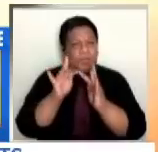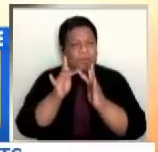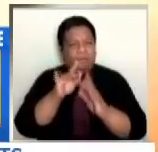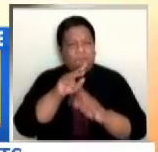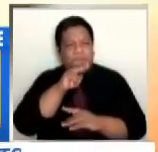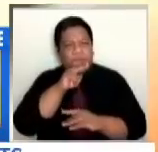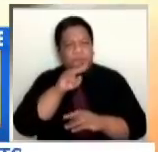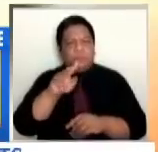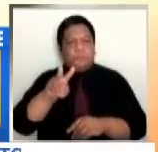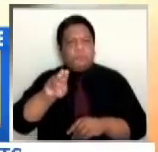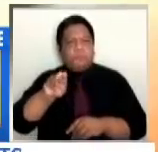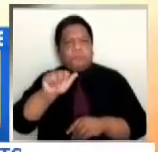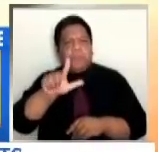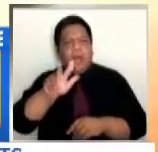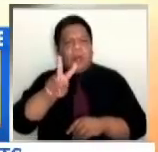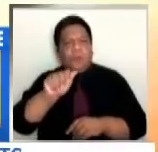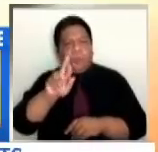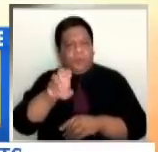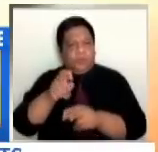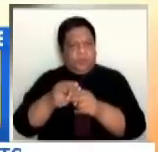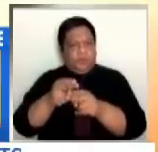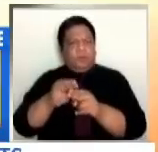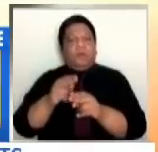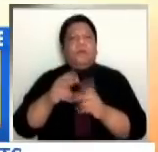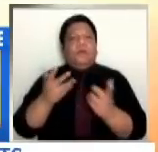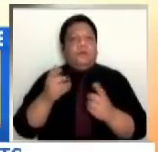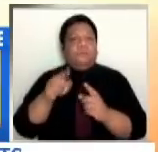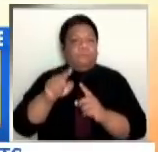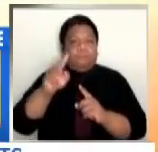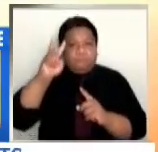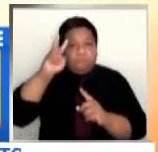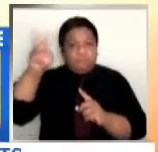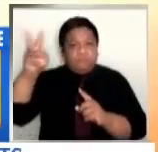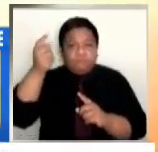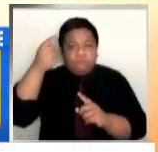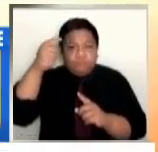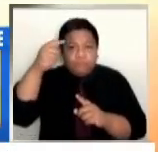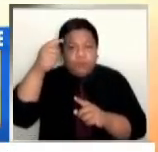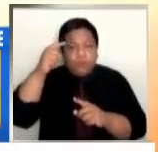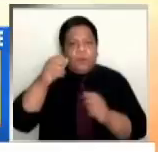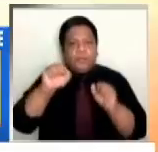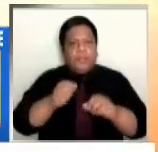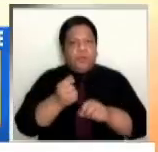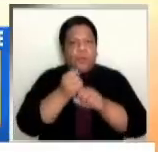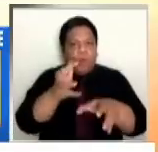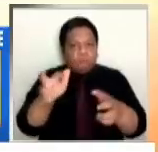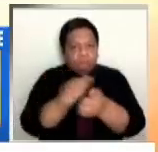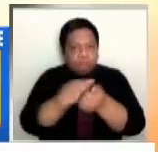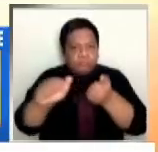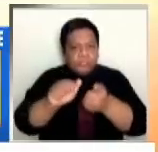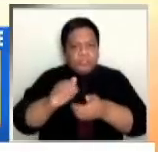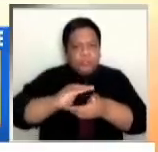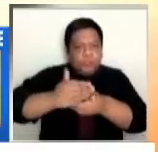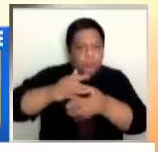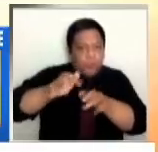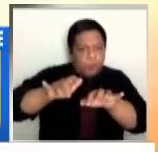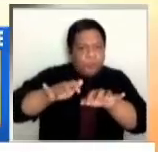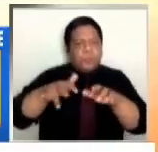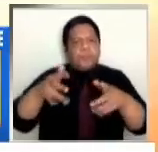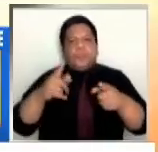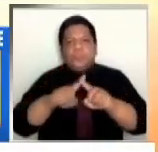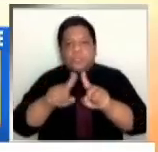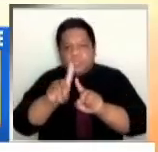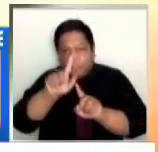cause ng malicious tagging is designed to cause extensive damage to computer or computer data or to gain unauthorized access to a